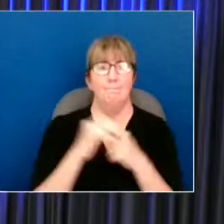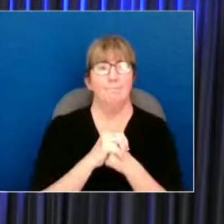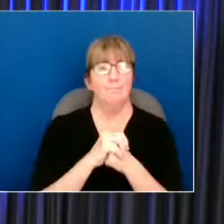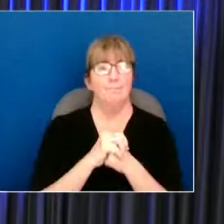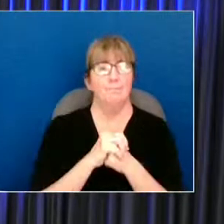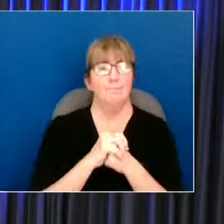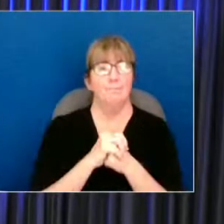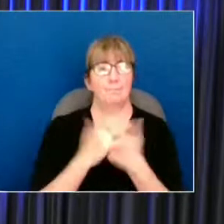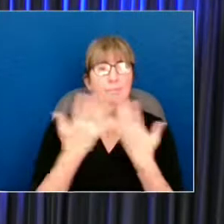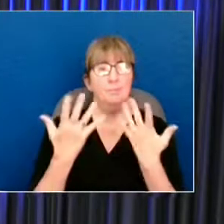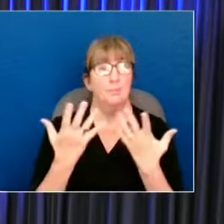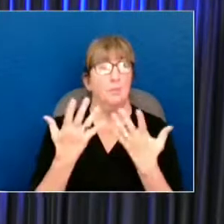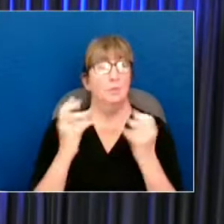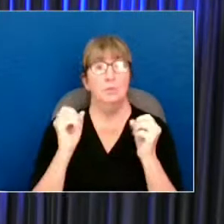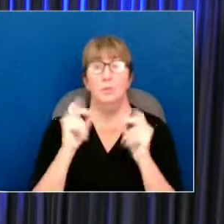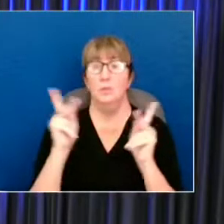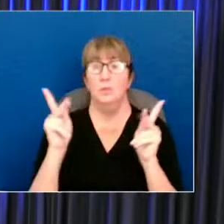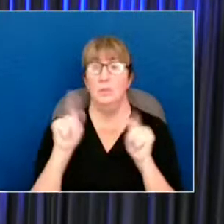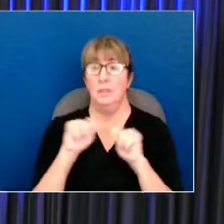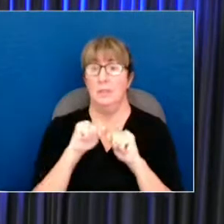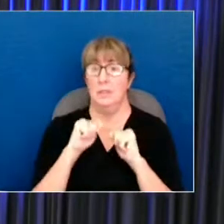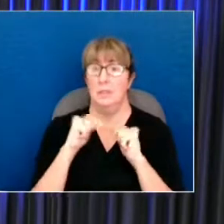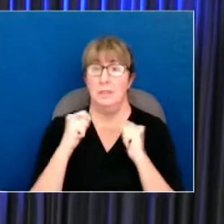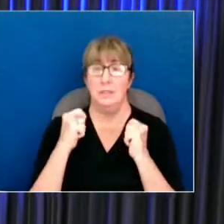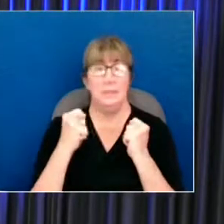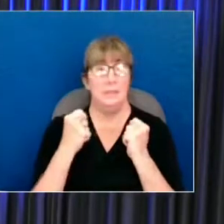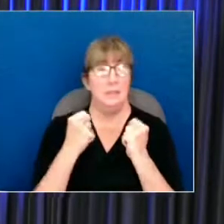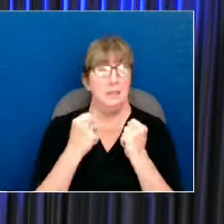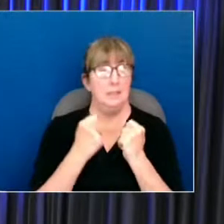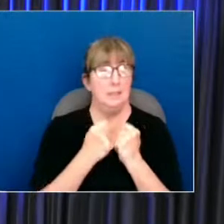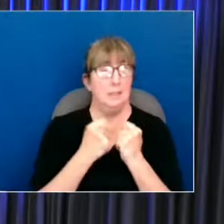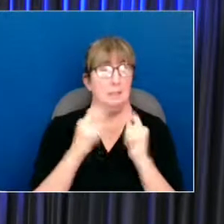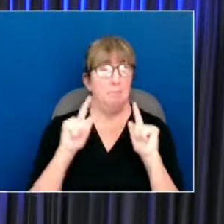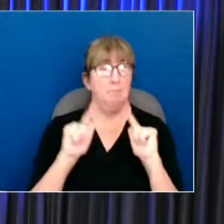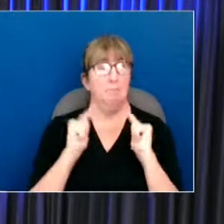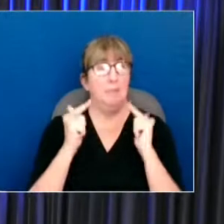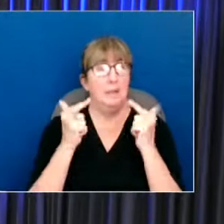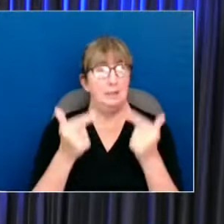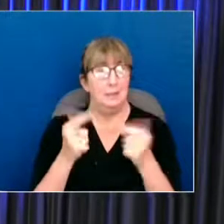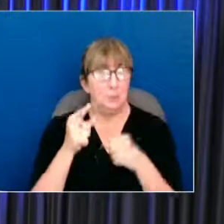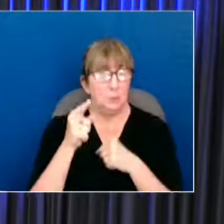team, Bruce, I'll pass the baton to you. And Thank you, sir.